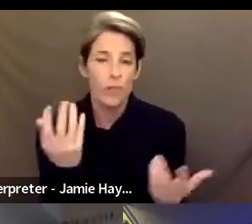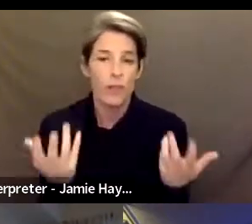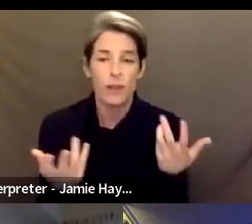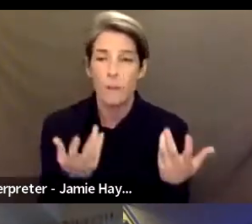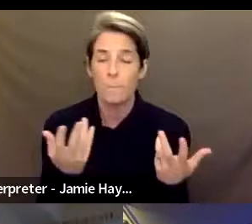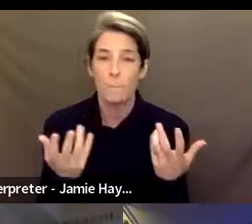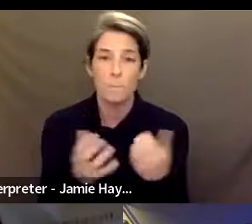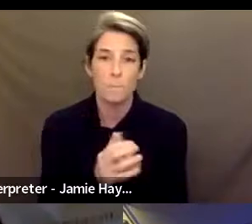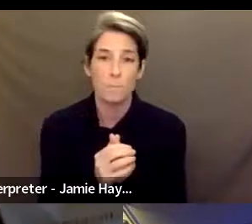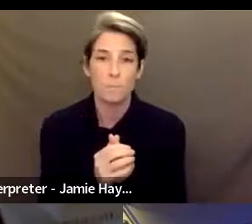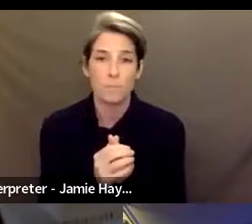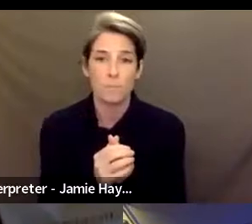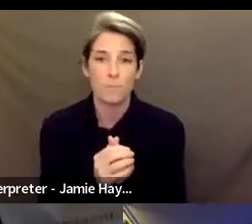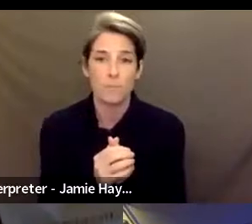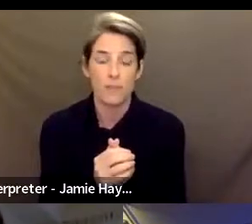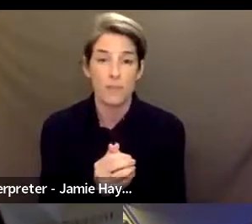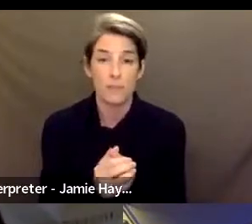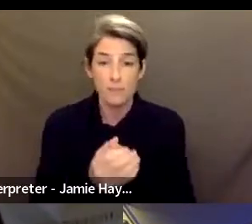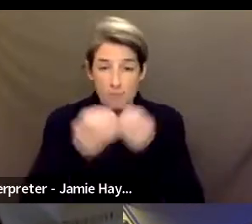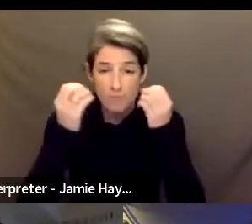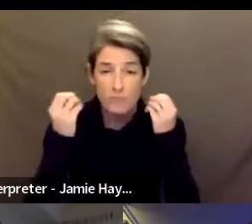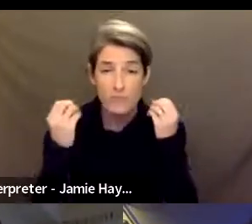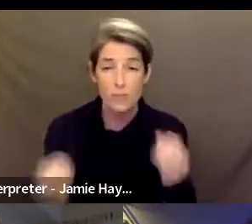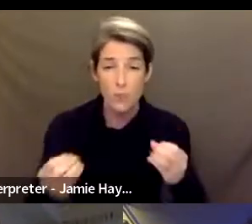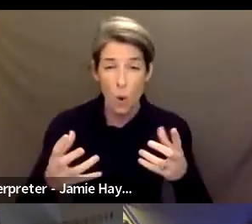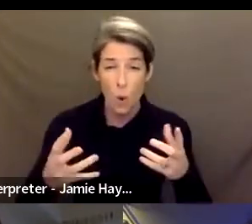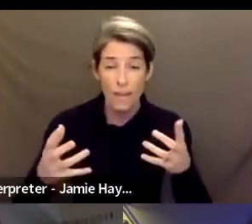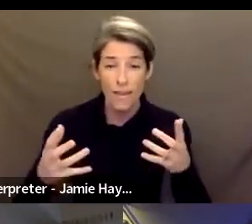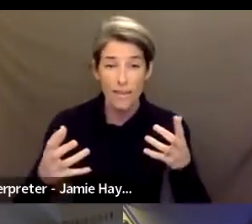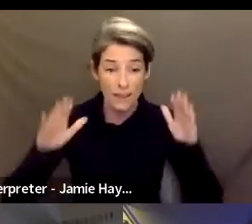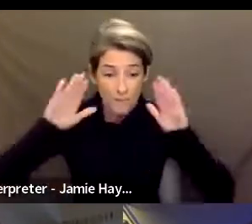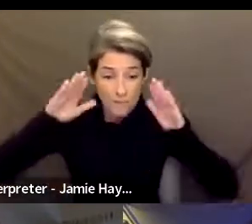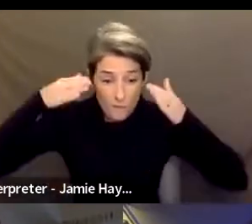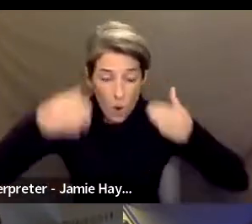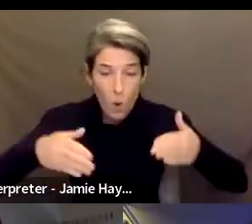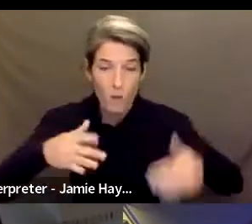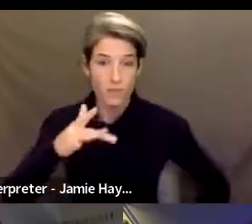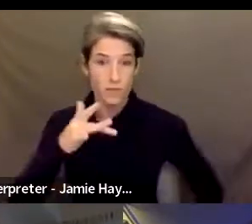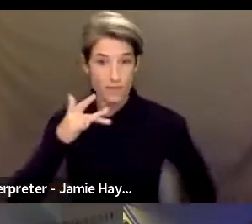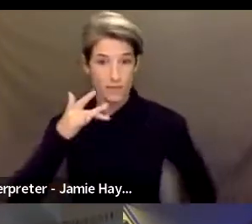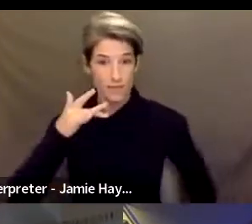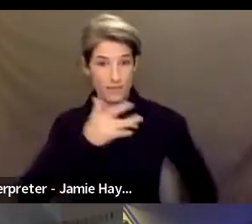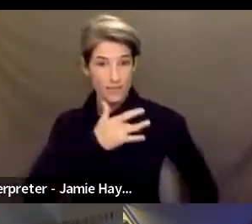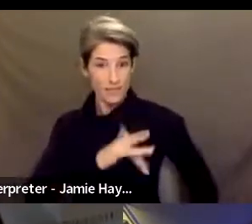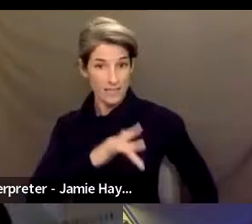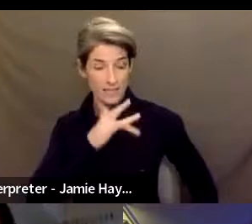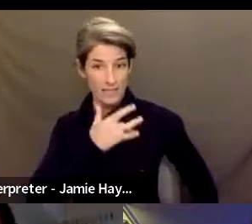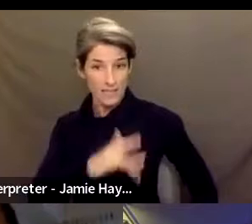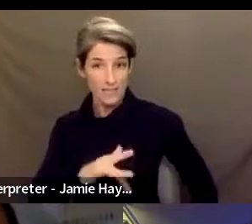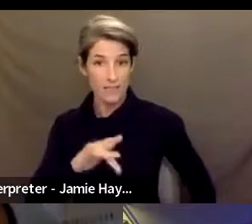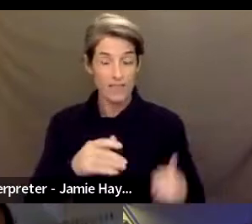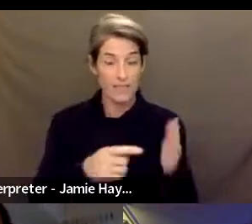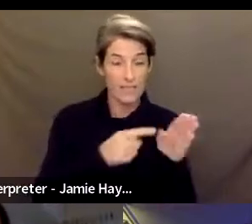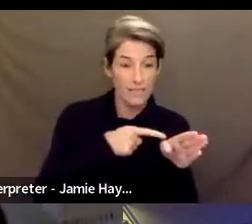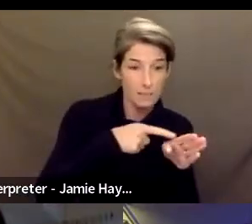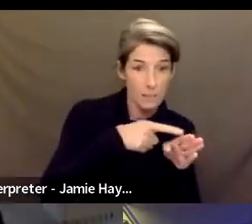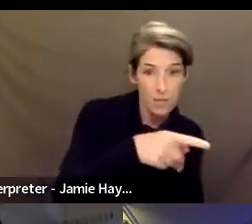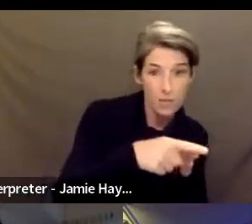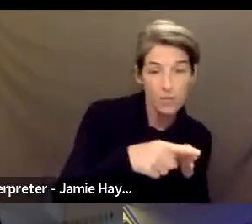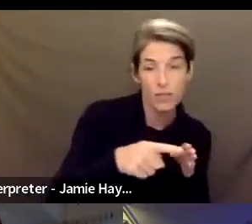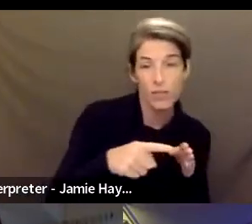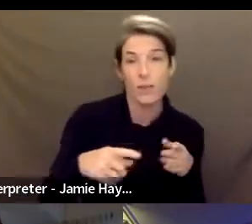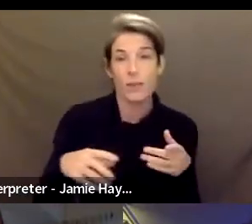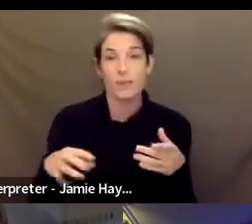a bevy of sensitivity specialists, cultural coordinators, intimacy coordinators, all kinds of